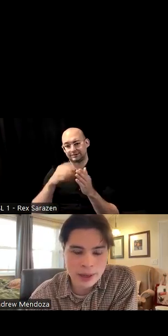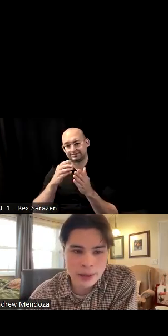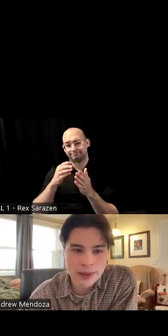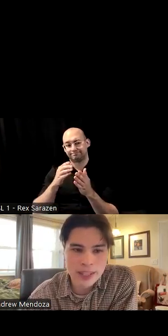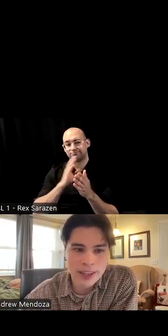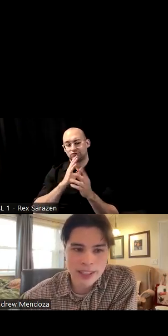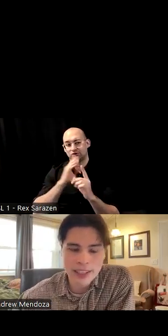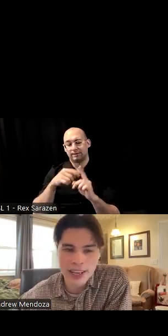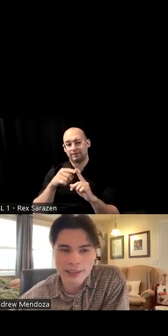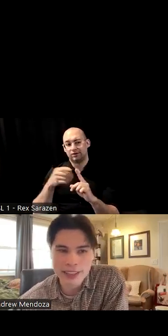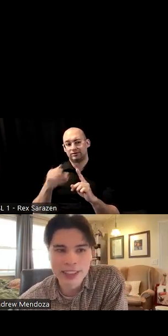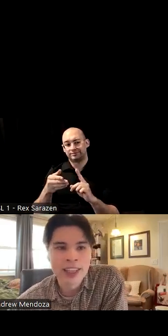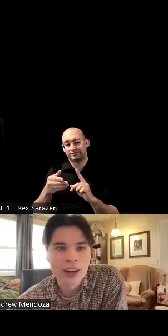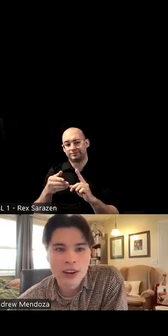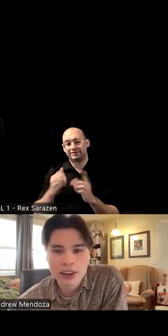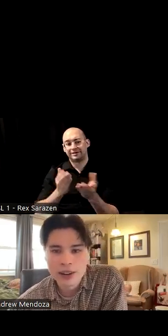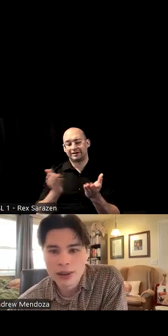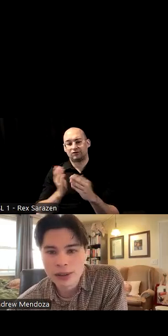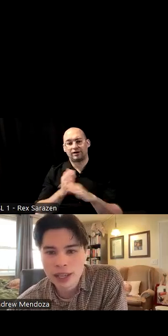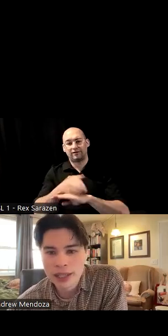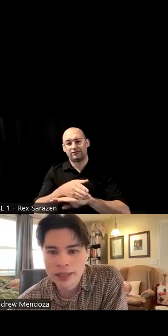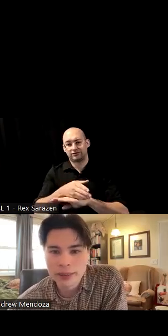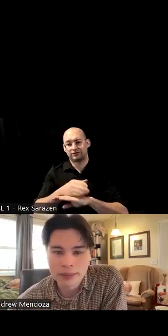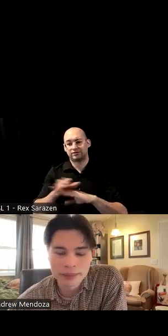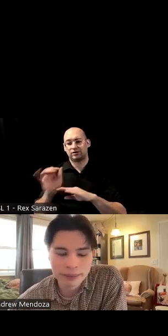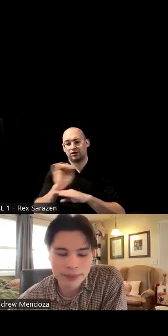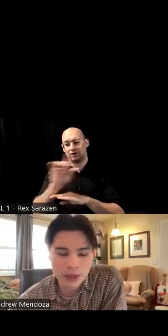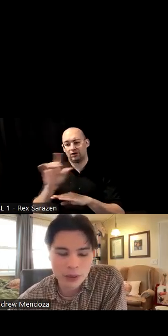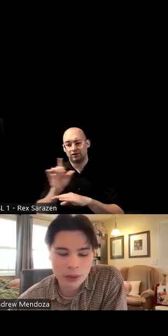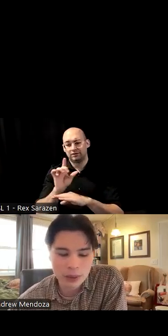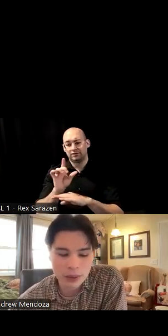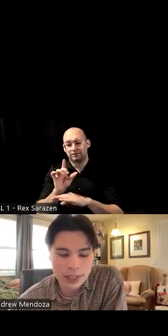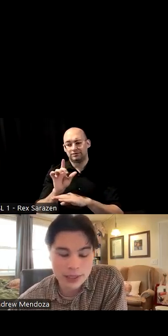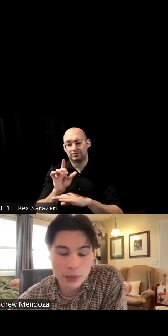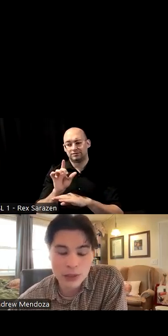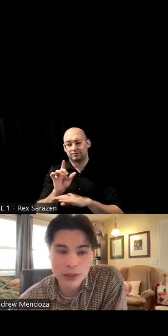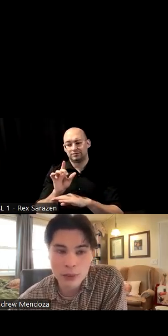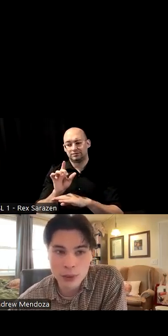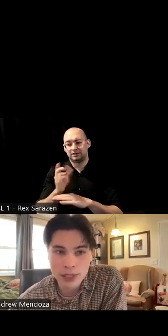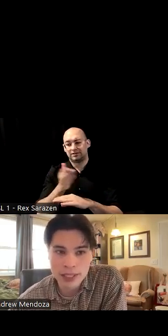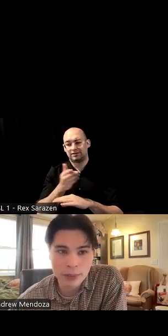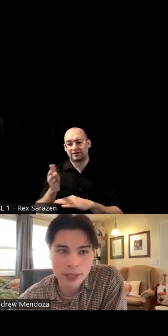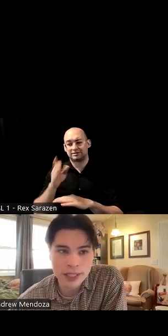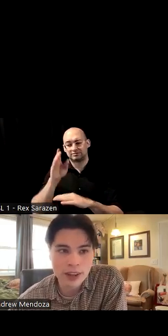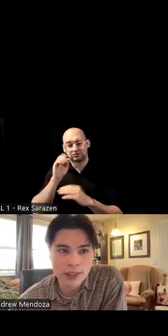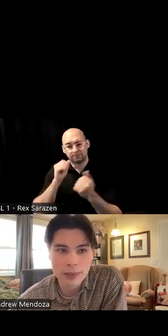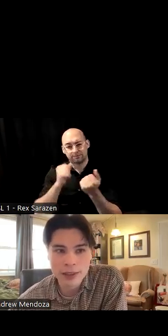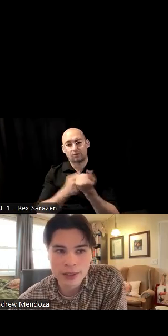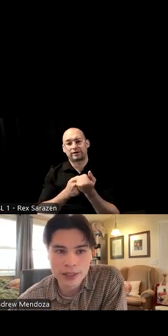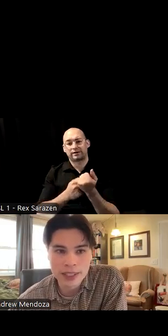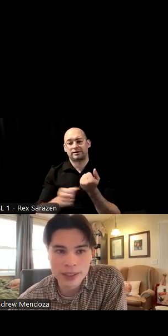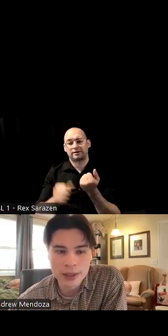talking about there hereafter are all the things that we're supporting but